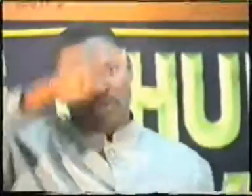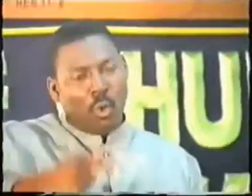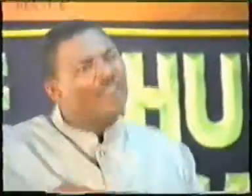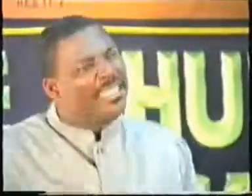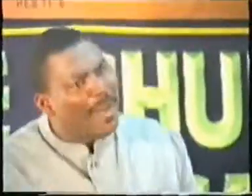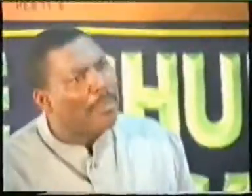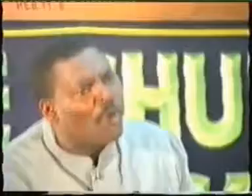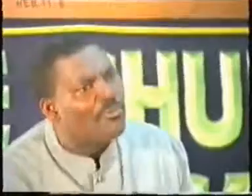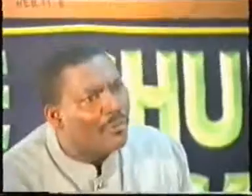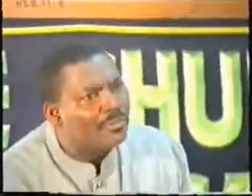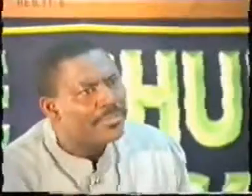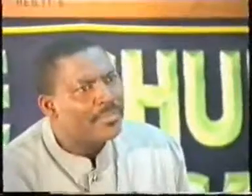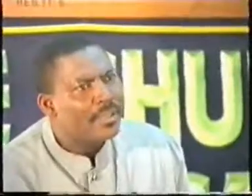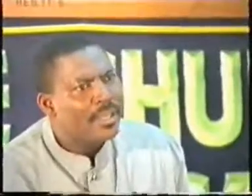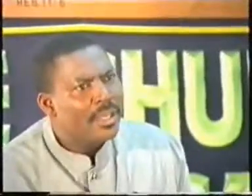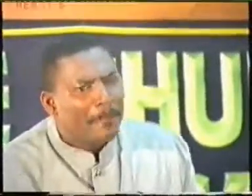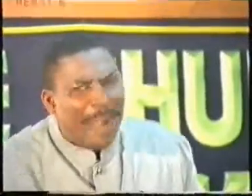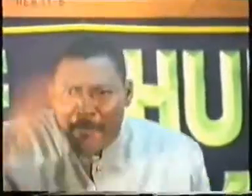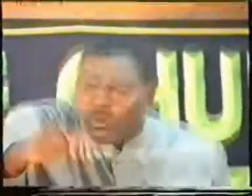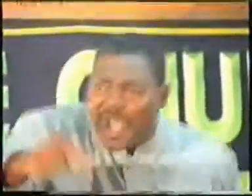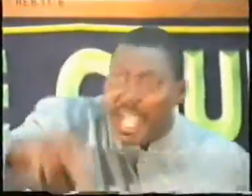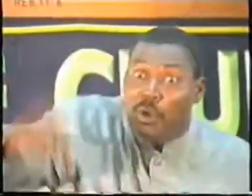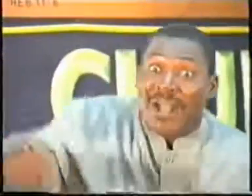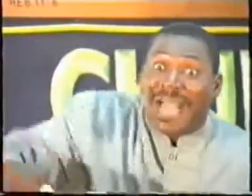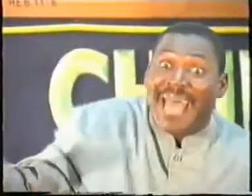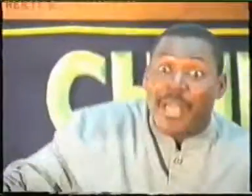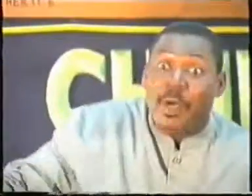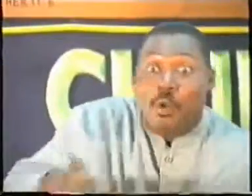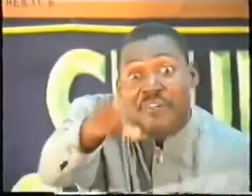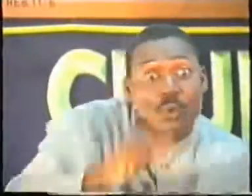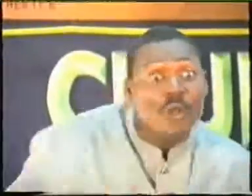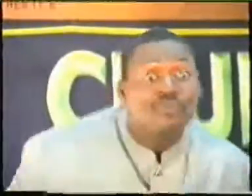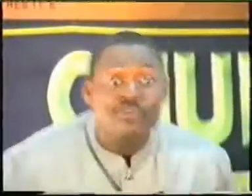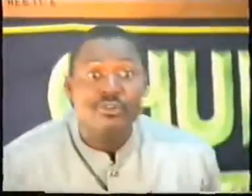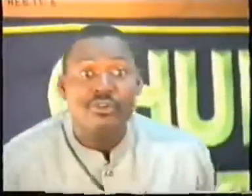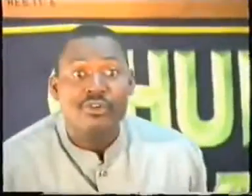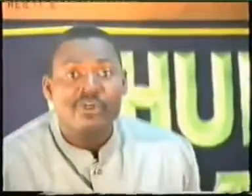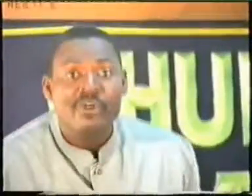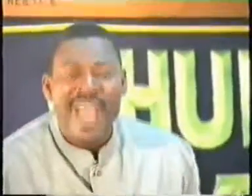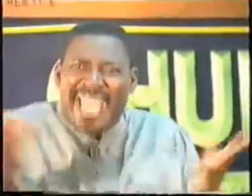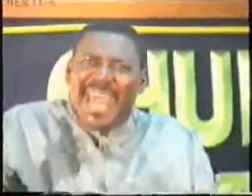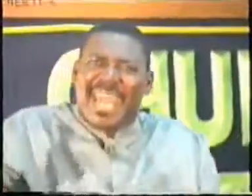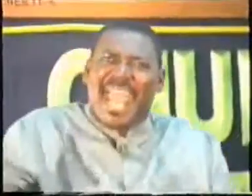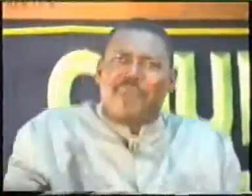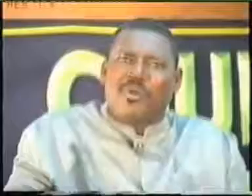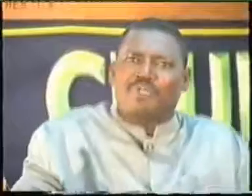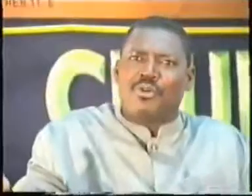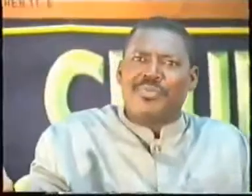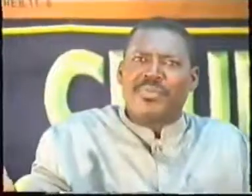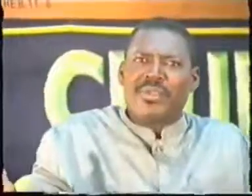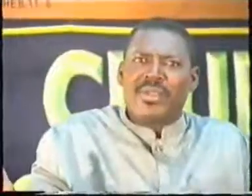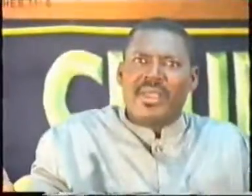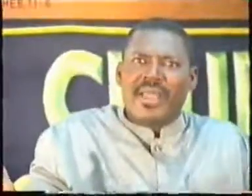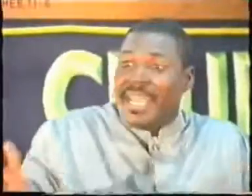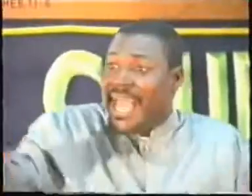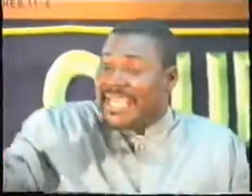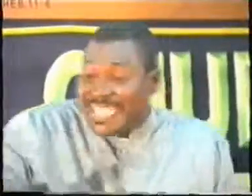and consu or de Bible who fell. Pipe no ayabu no waga na hara wo fe no nkonso ayada na ye